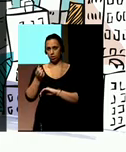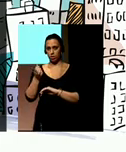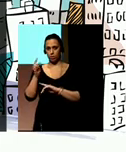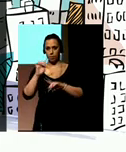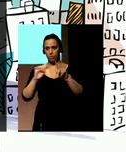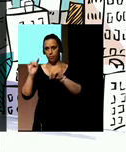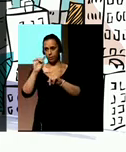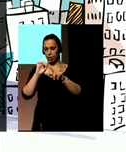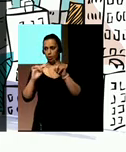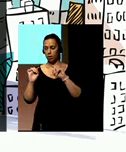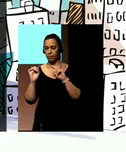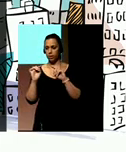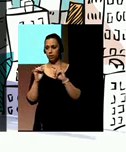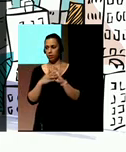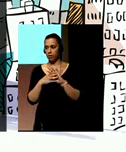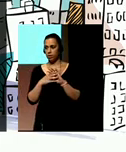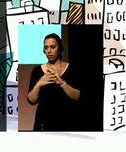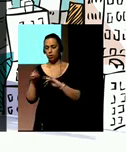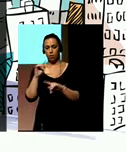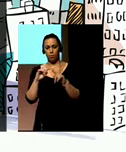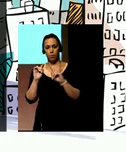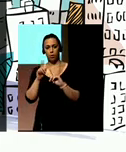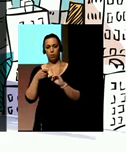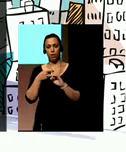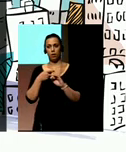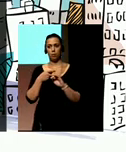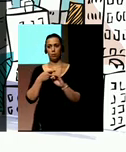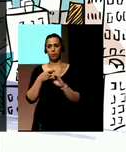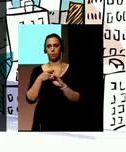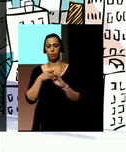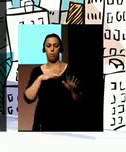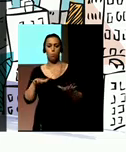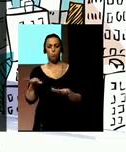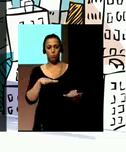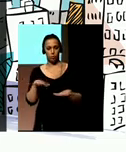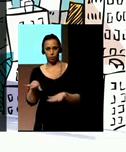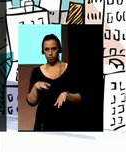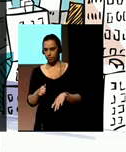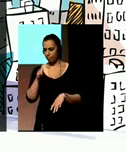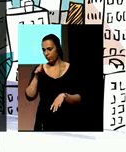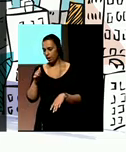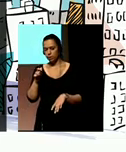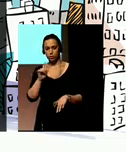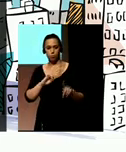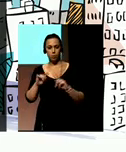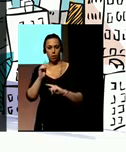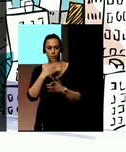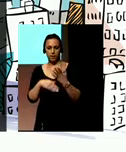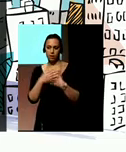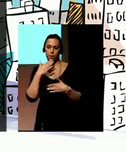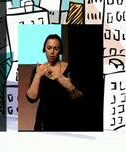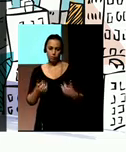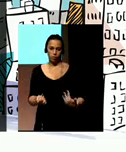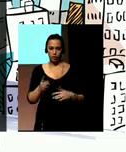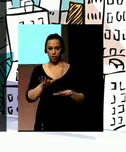architects, is how to solve the problem of the mobility